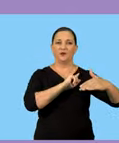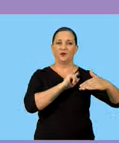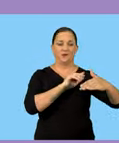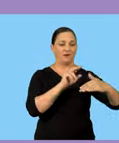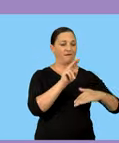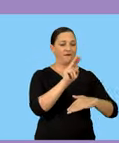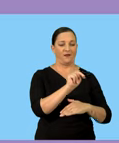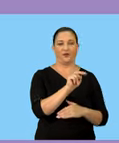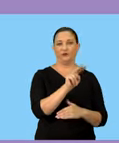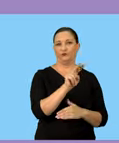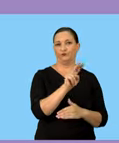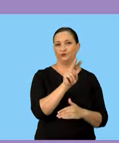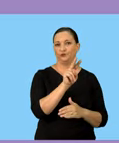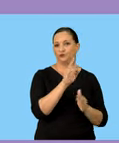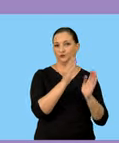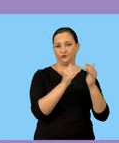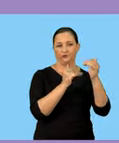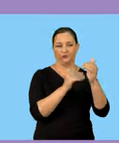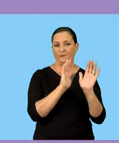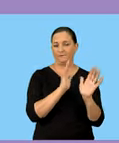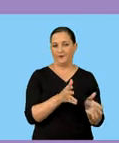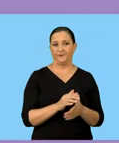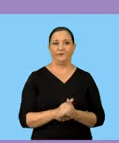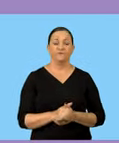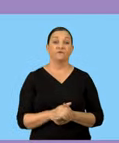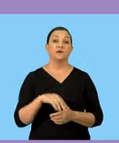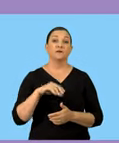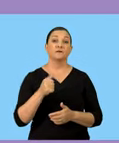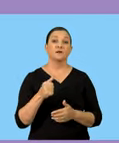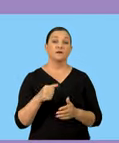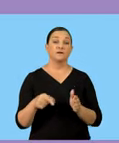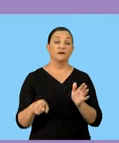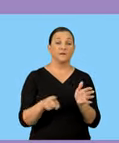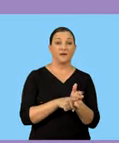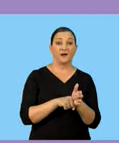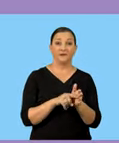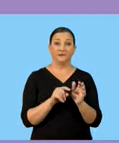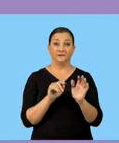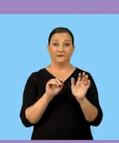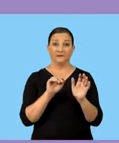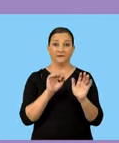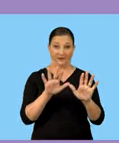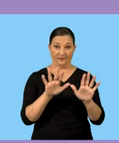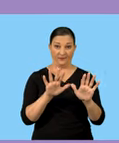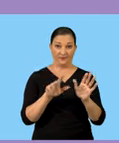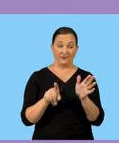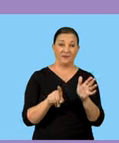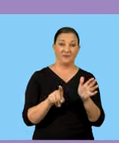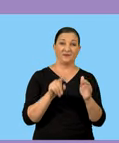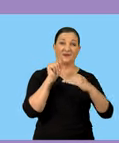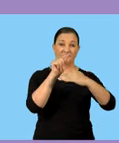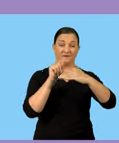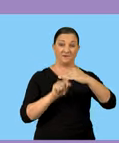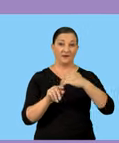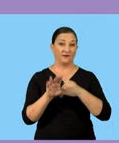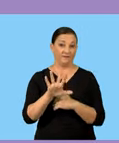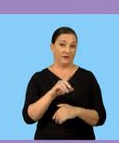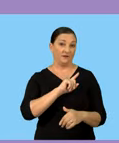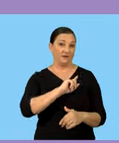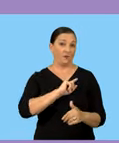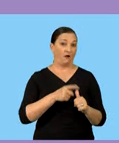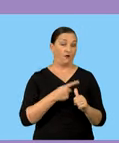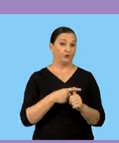base, it doesn't have, so that's going to be just n squared, as it's going to remain the same. Then we have 10 divided